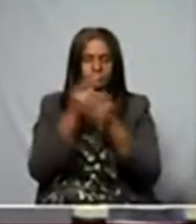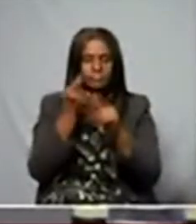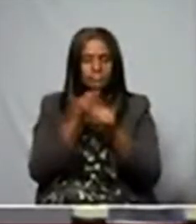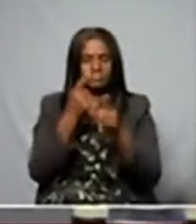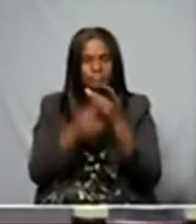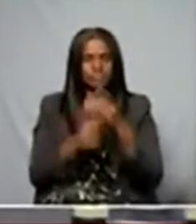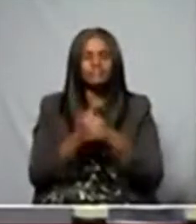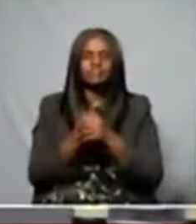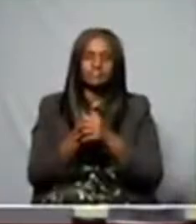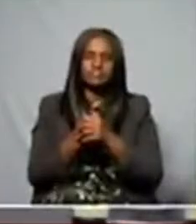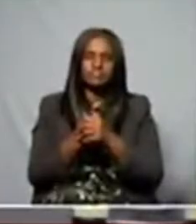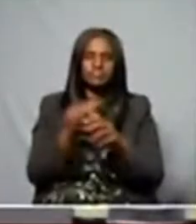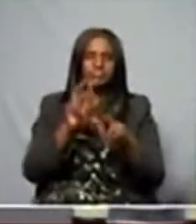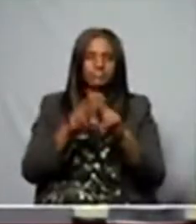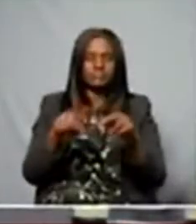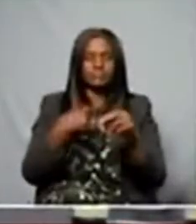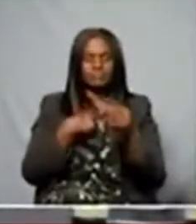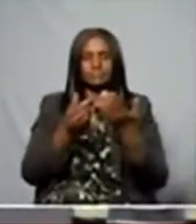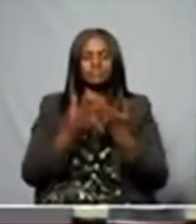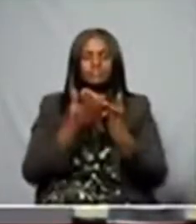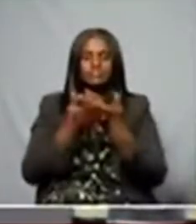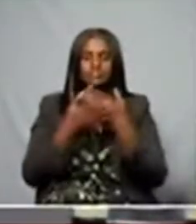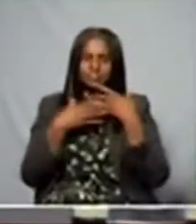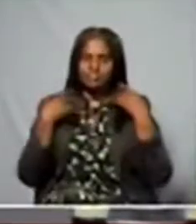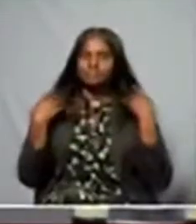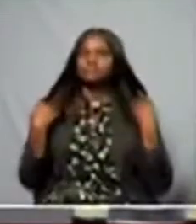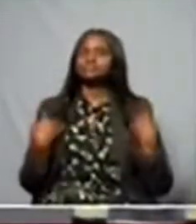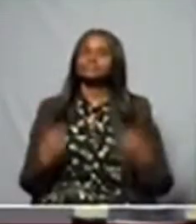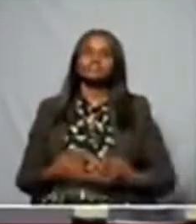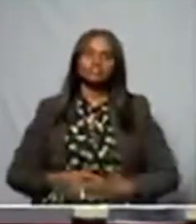pipelines. Chair, I submit. Thank you.